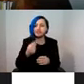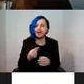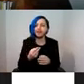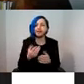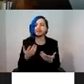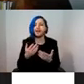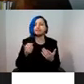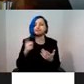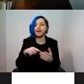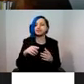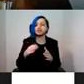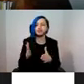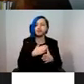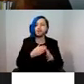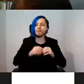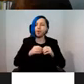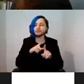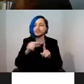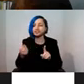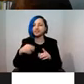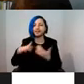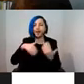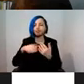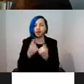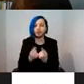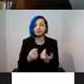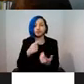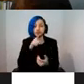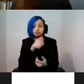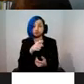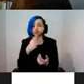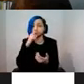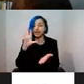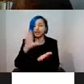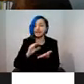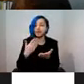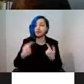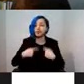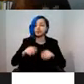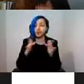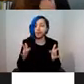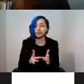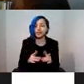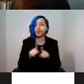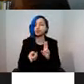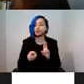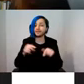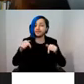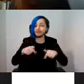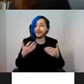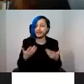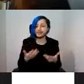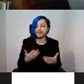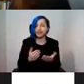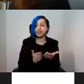objects. So you'll be able to find this on our website, if you can download, if you, I think also if you attended the event, if you joined us through the